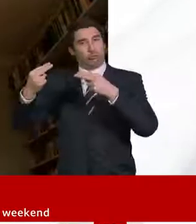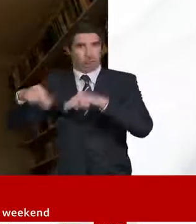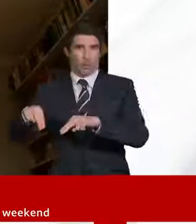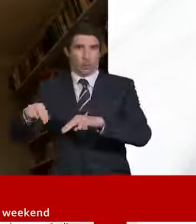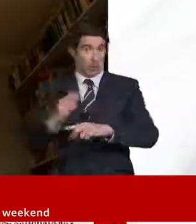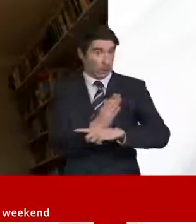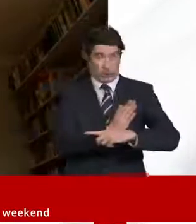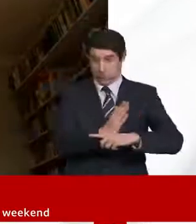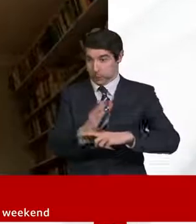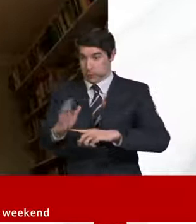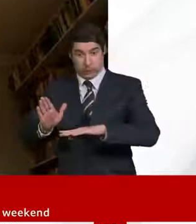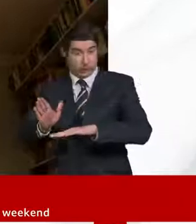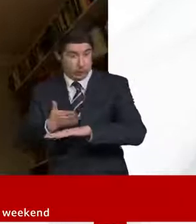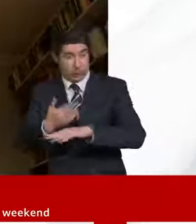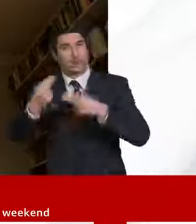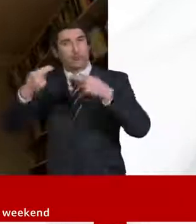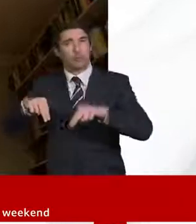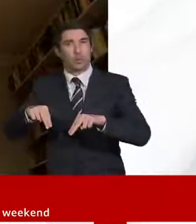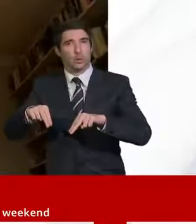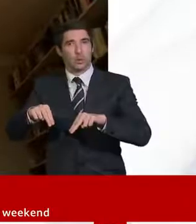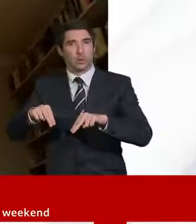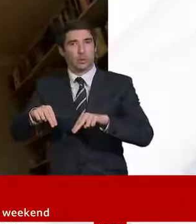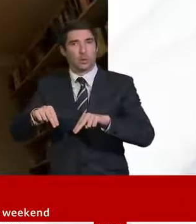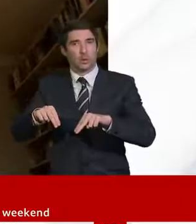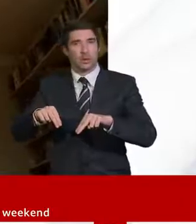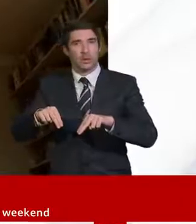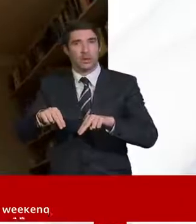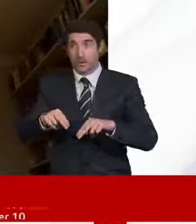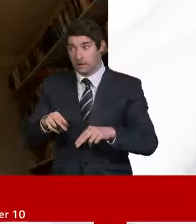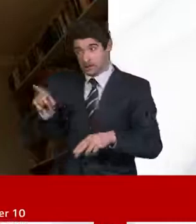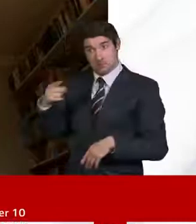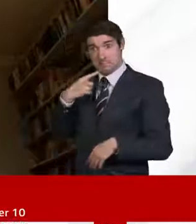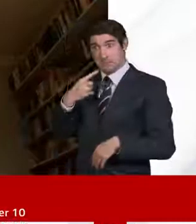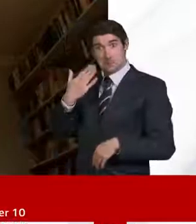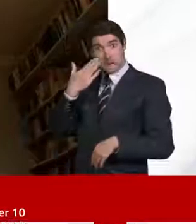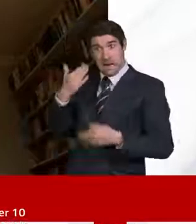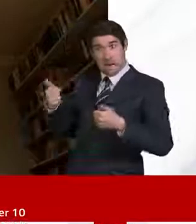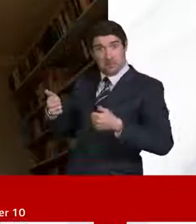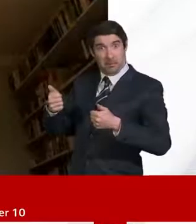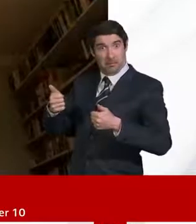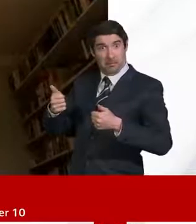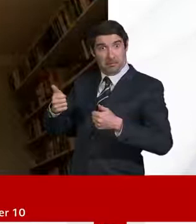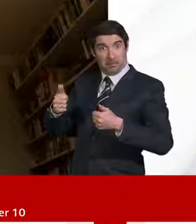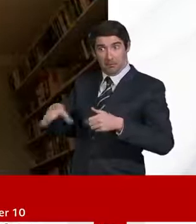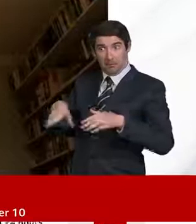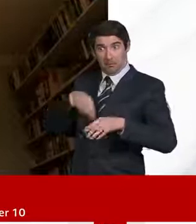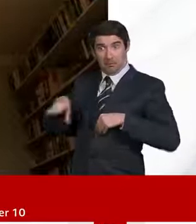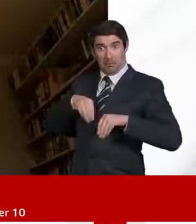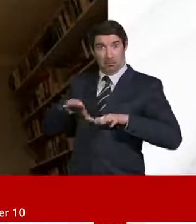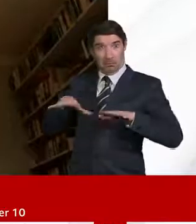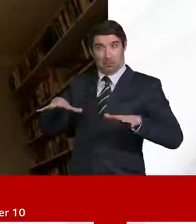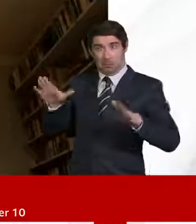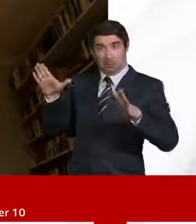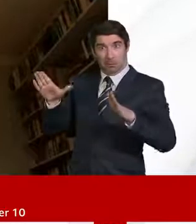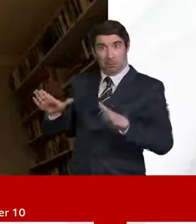cope. Stephen has talked today about green shoots. Does that mean that you are more